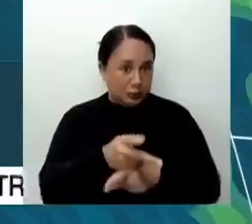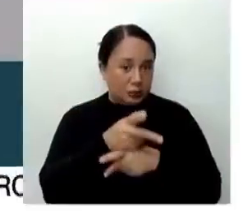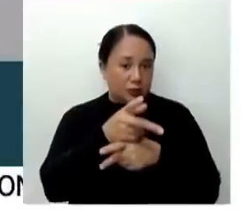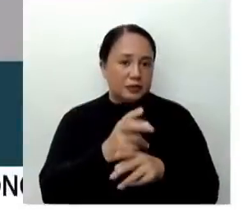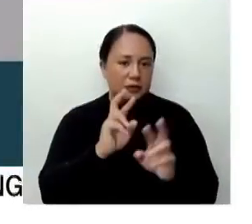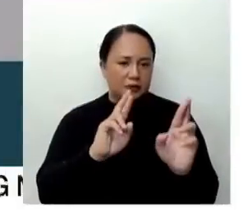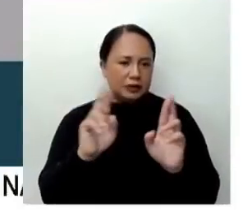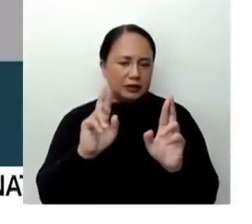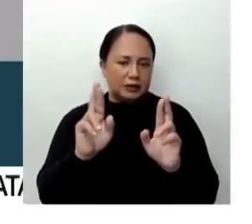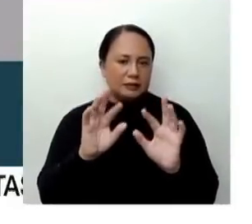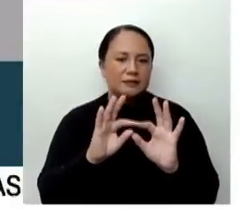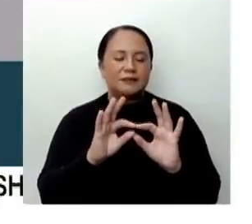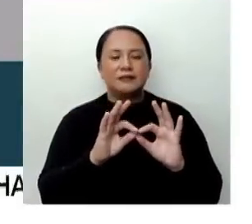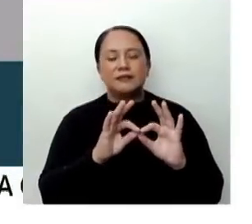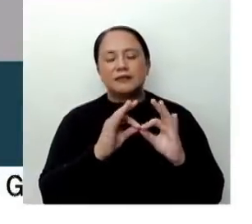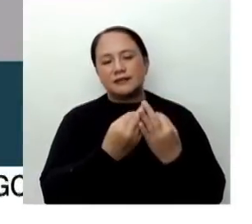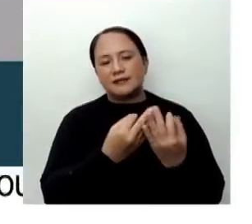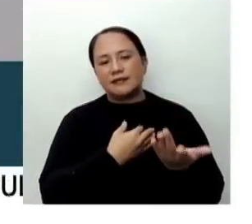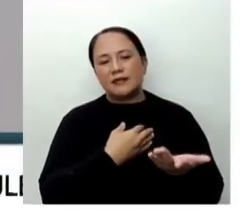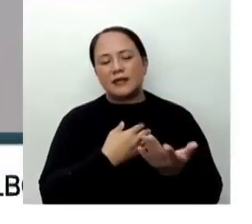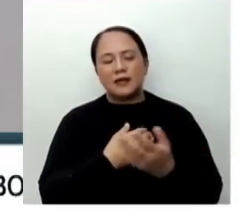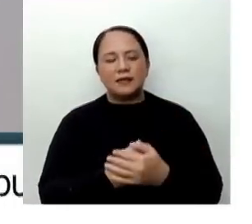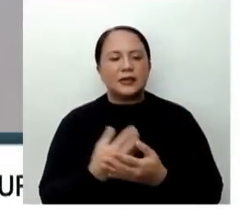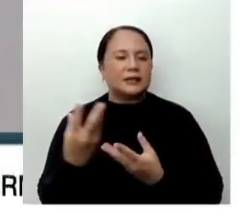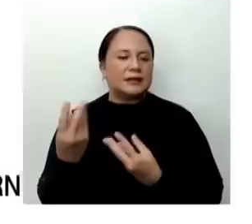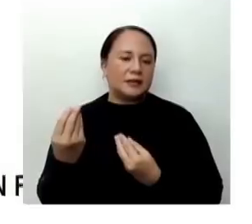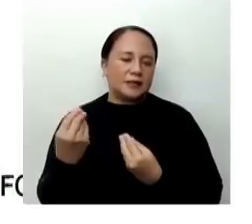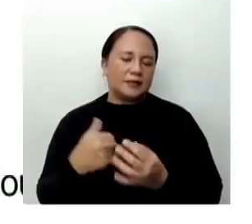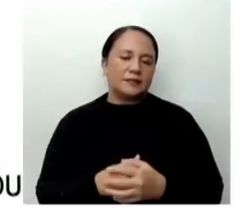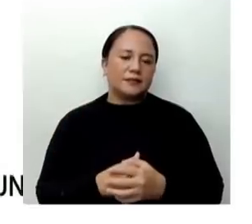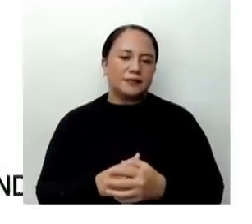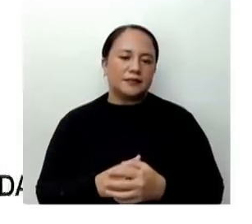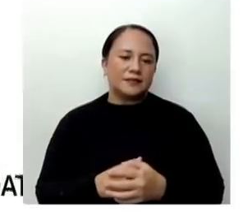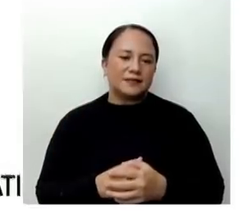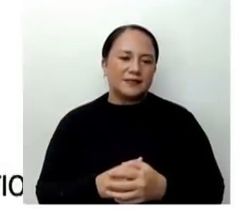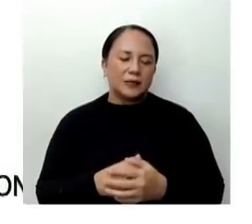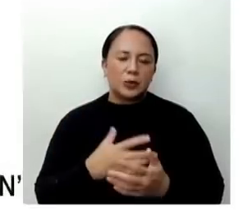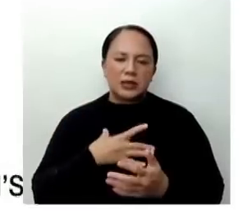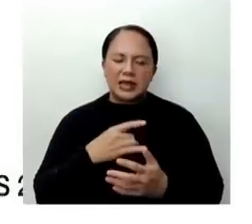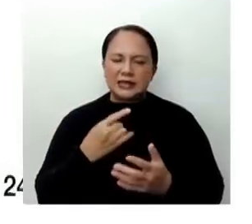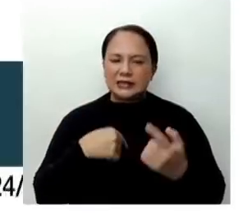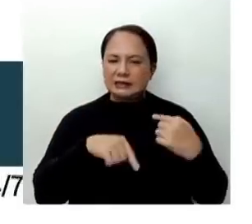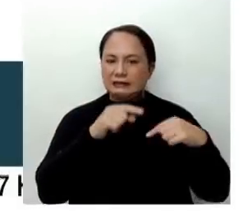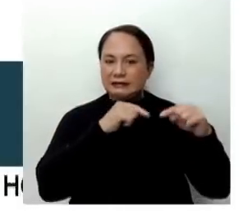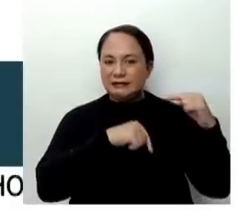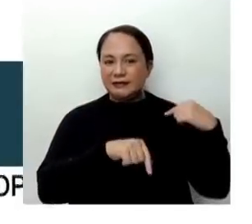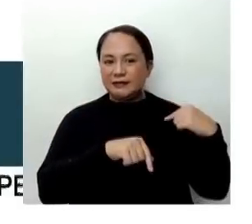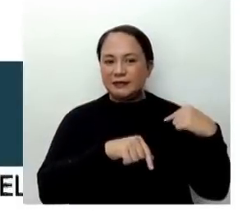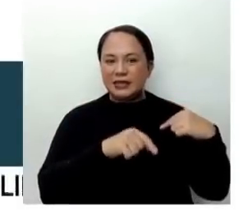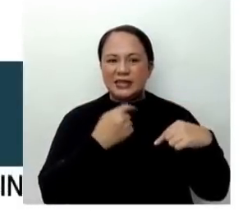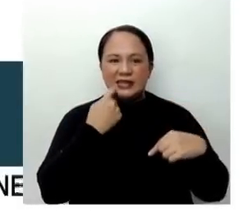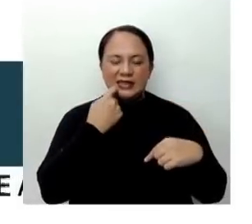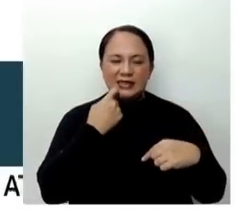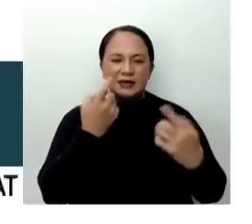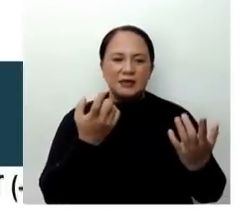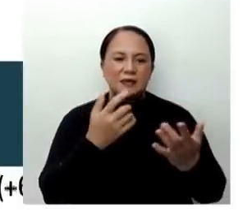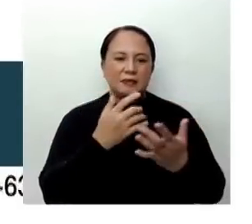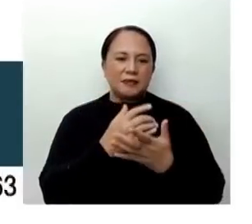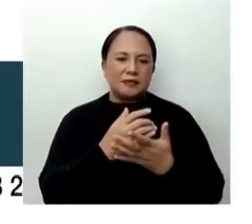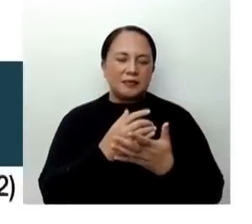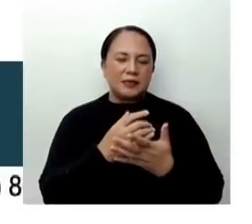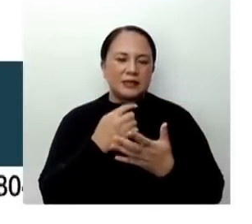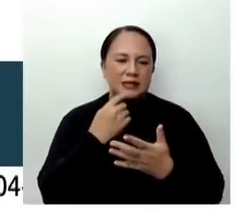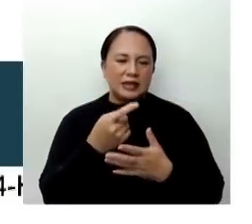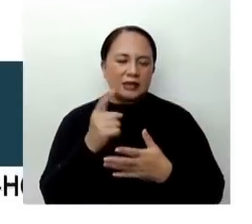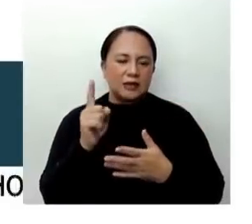kapamilya. That's the latest on the weather. Back to you, Stanley. Okay, I just would like to go back to the earlier part of that report. Ariel, you were